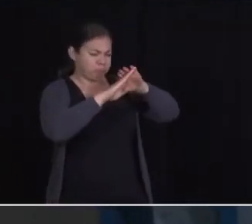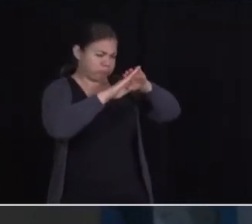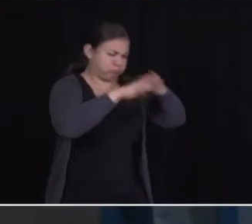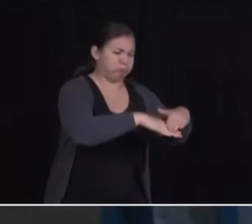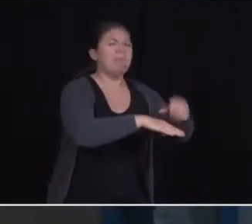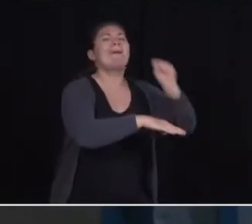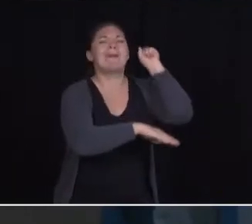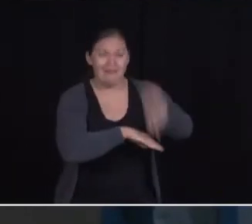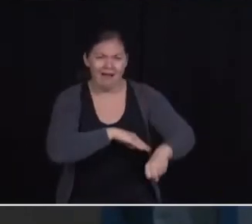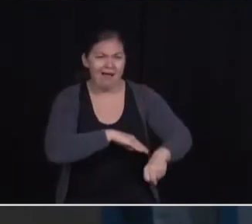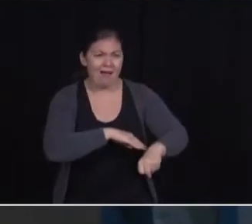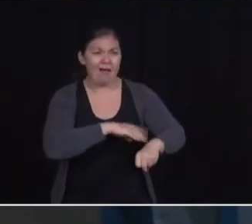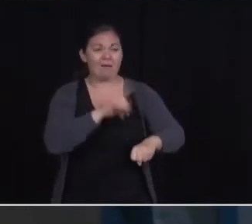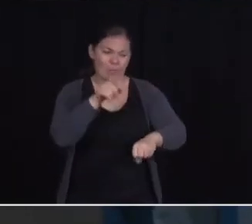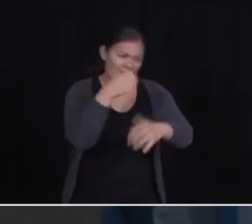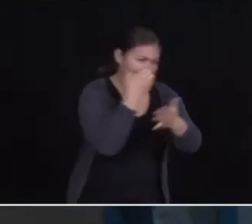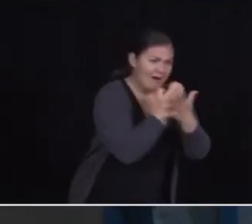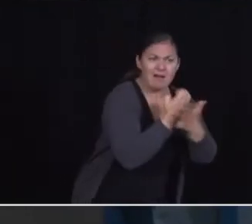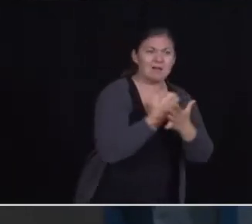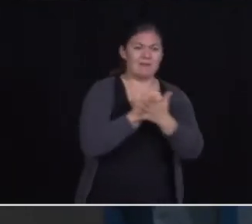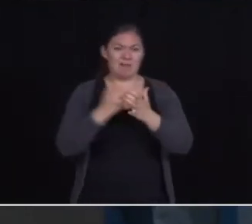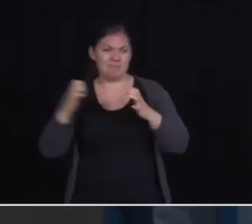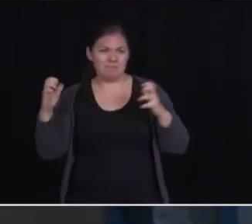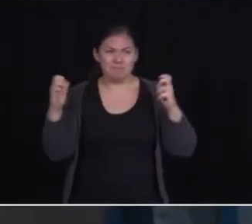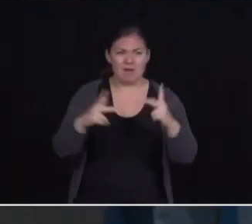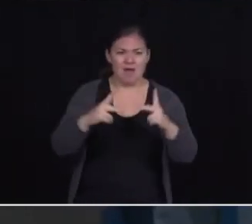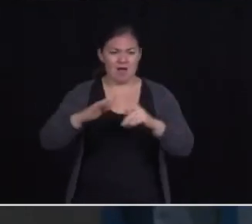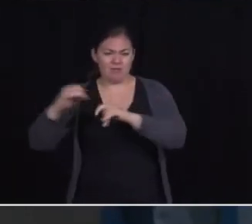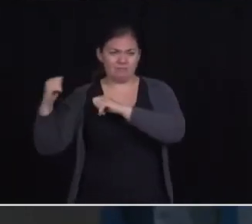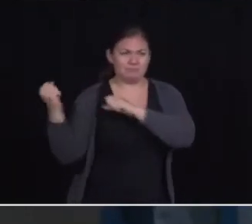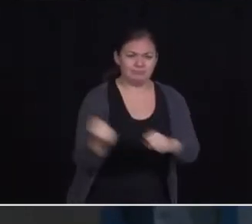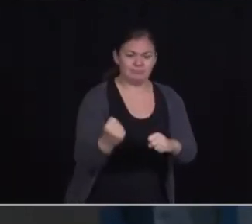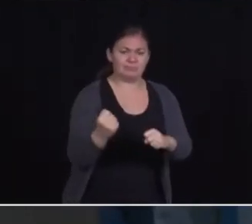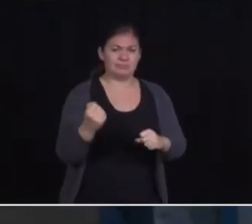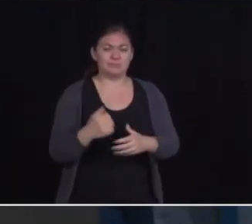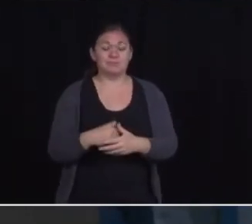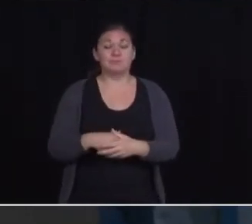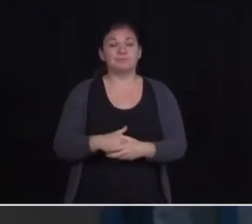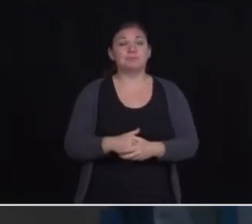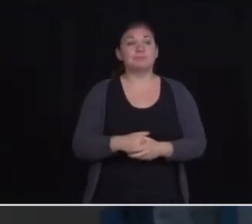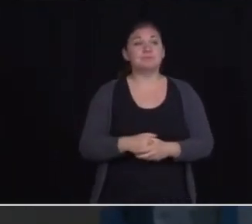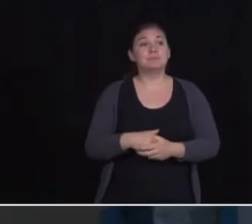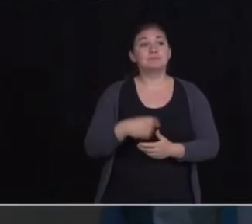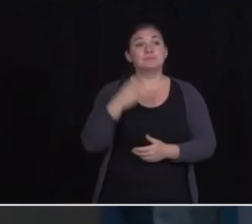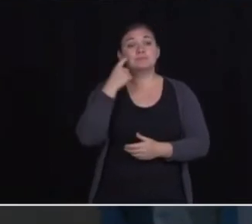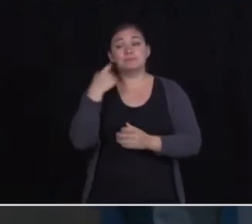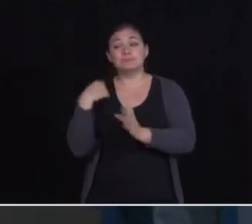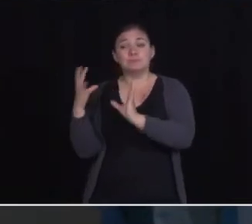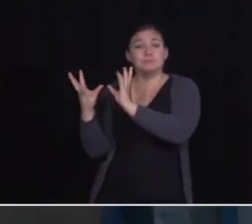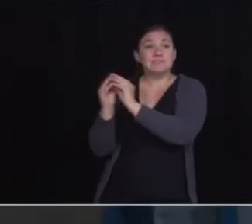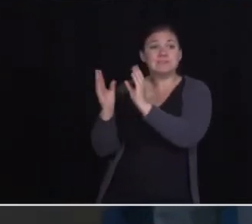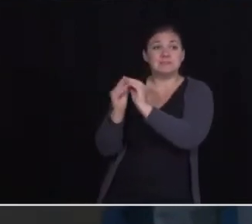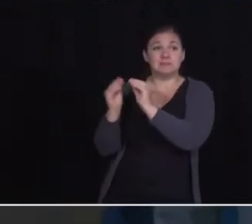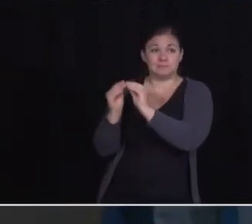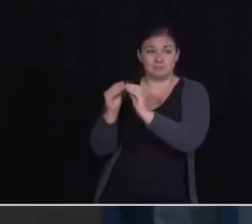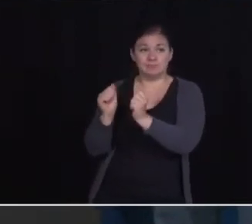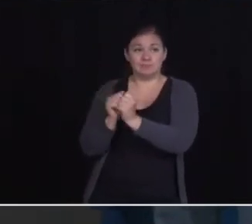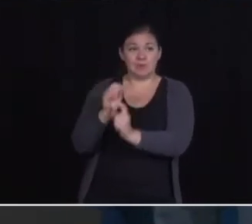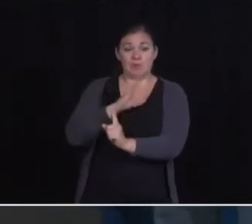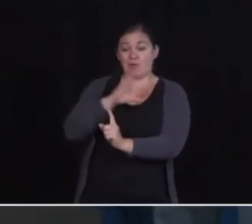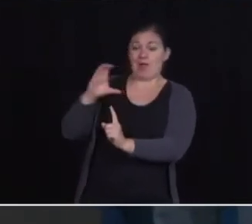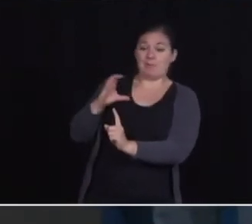cabinet this morning to review the new recommendations from our health experts. The health officials have made a number